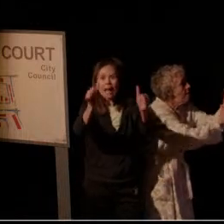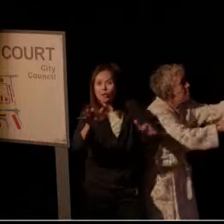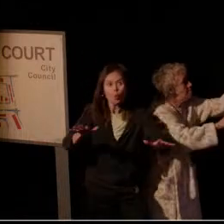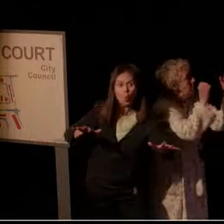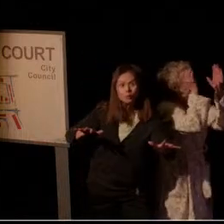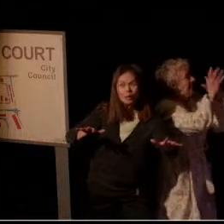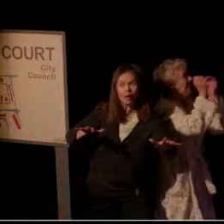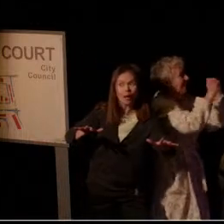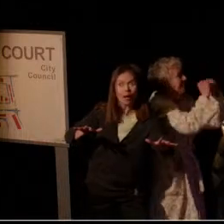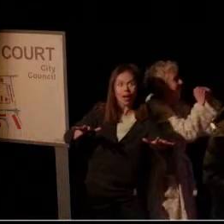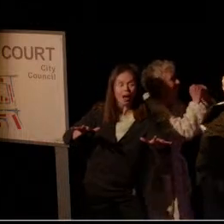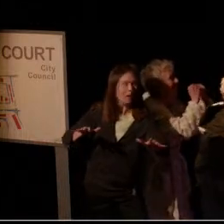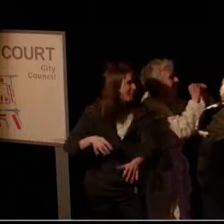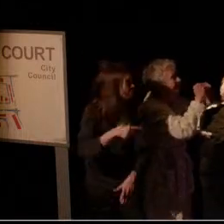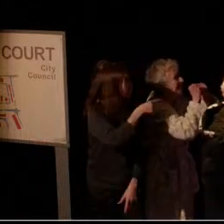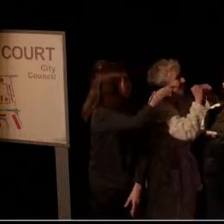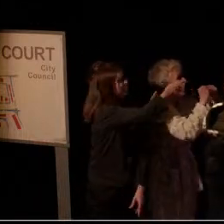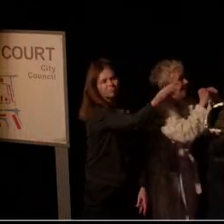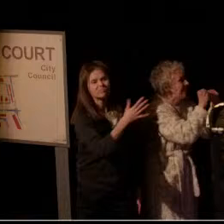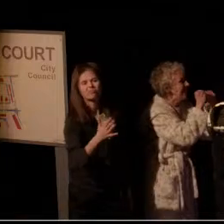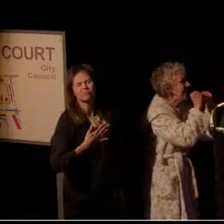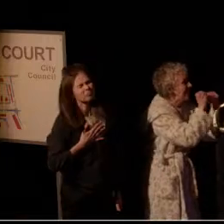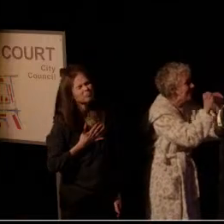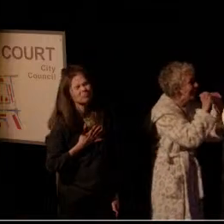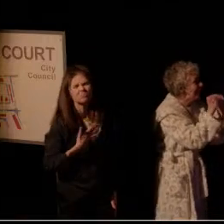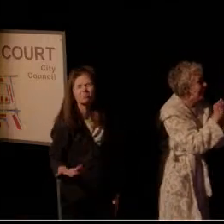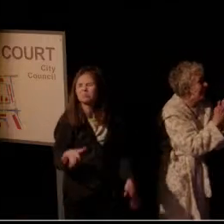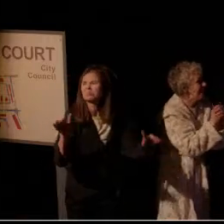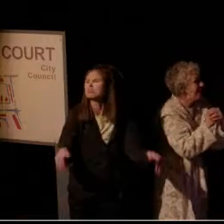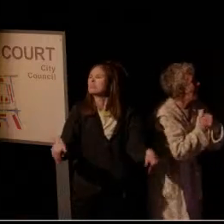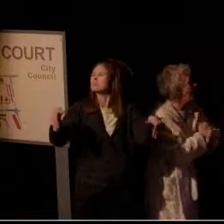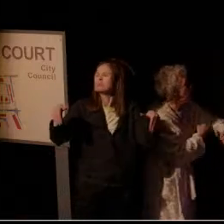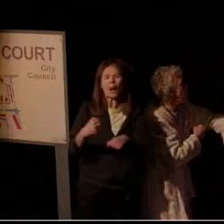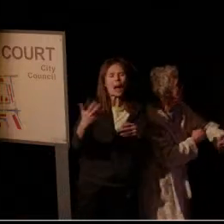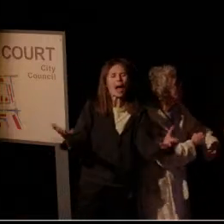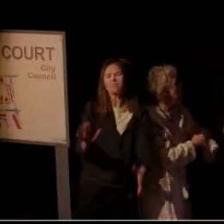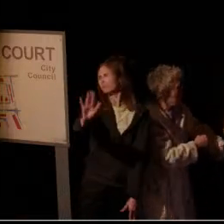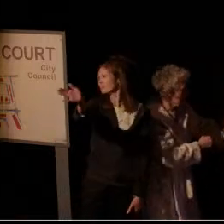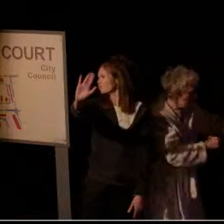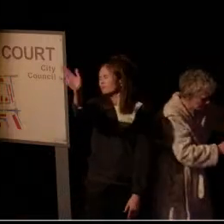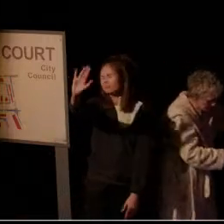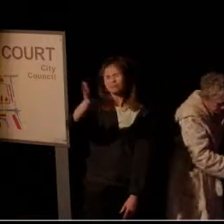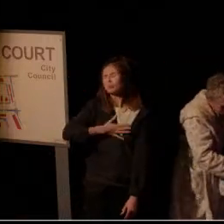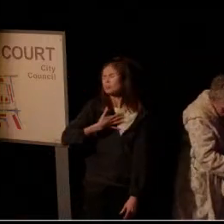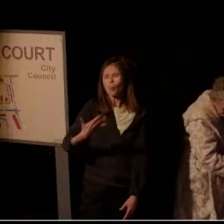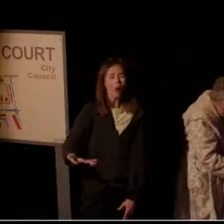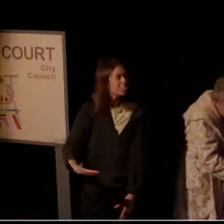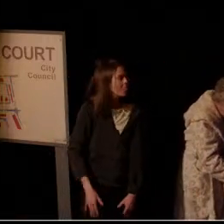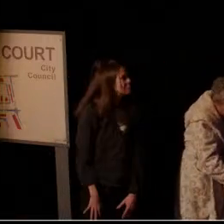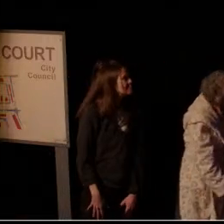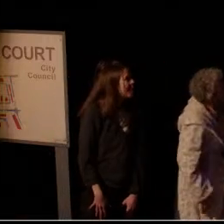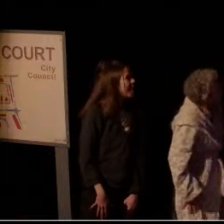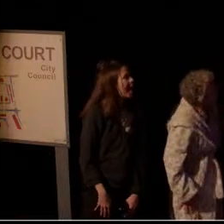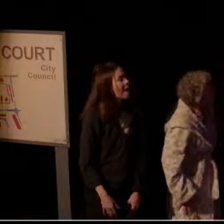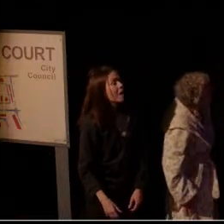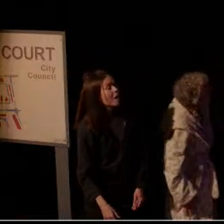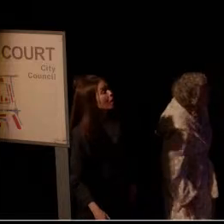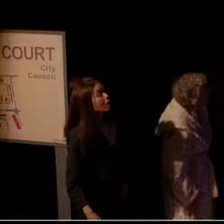statues. Yeah, you do. Come on, I know you do deep down. I know you want to do this. Okay. Right.